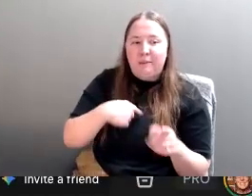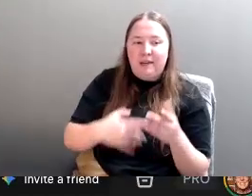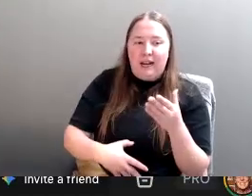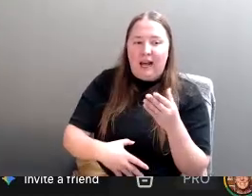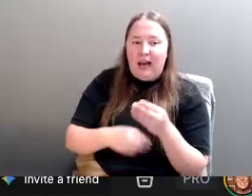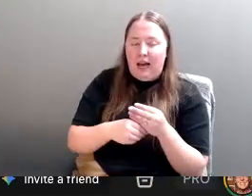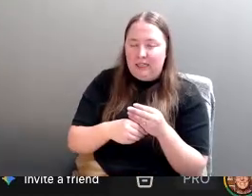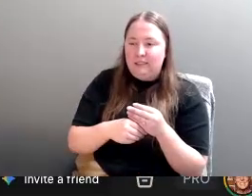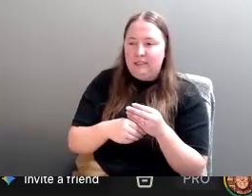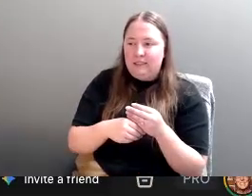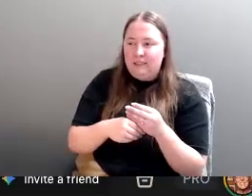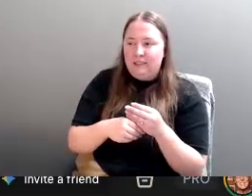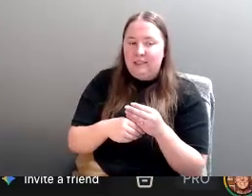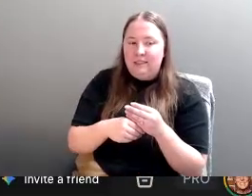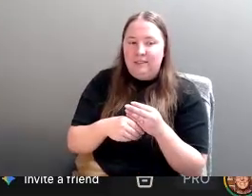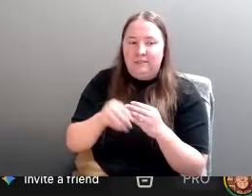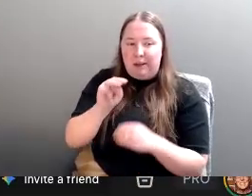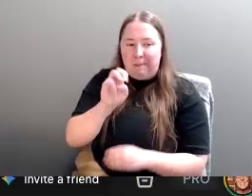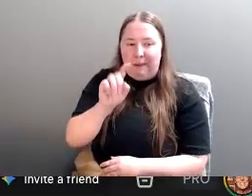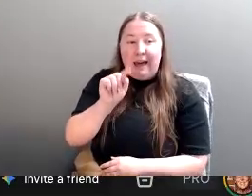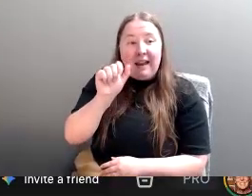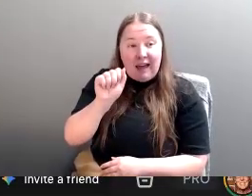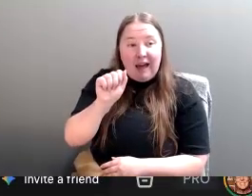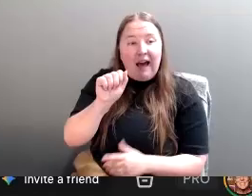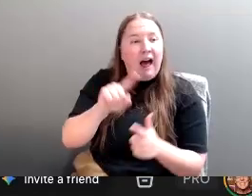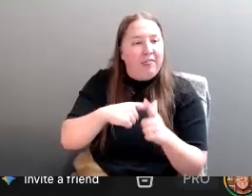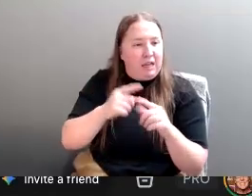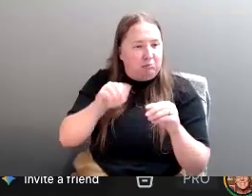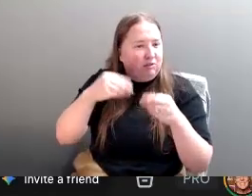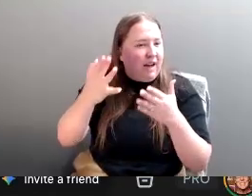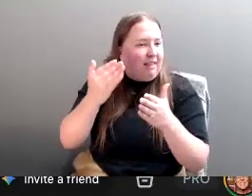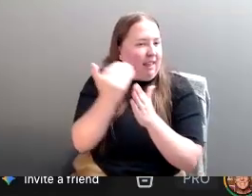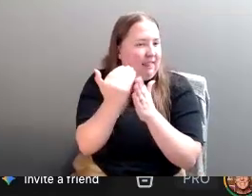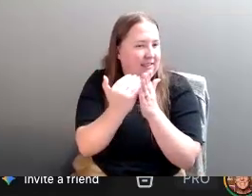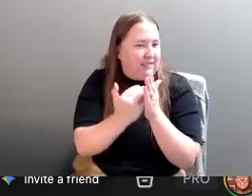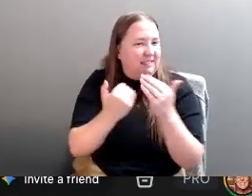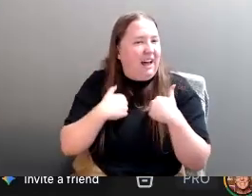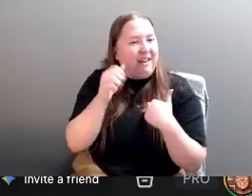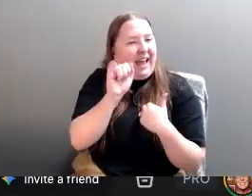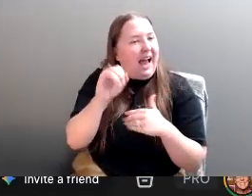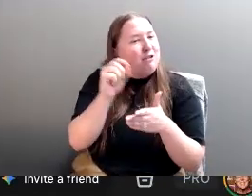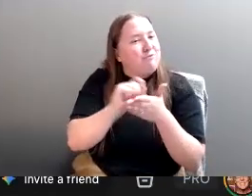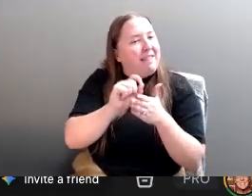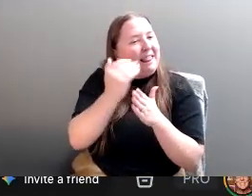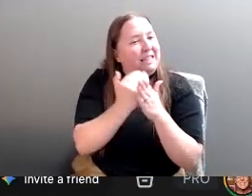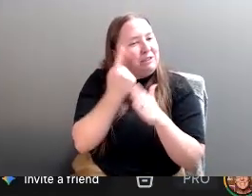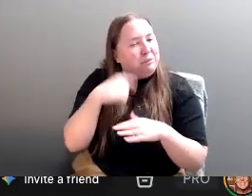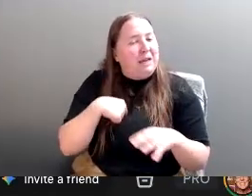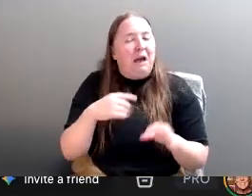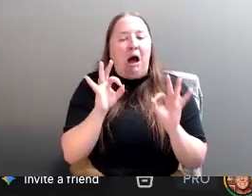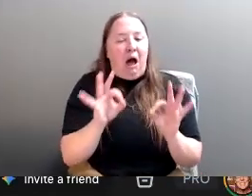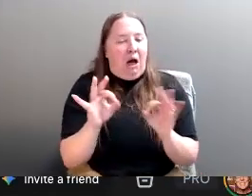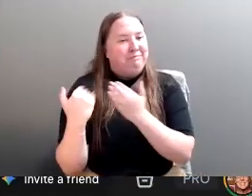into Perplexity, Okay. Meta, and then I'll just give that list. I'll have AI write that list for me. Oh, there you go. There you go. Offload